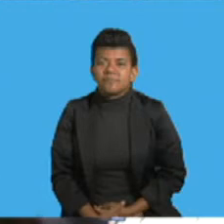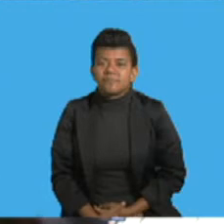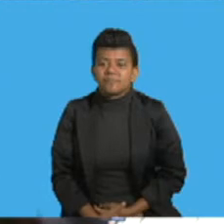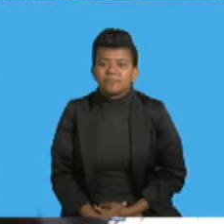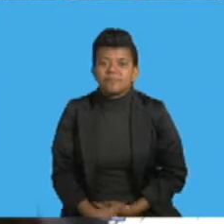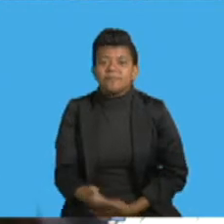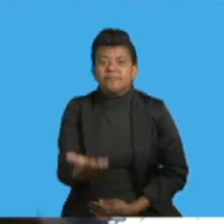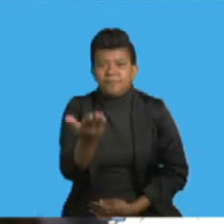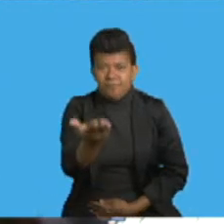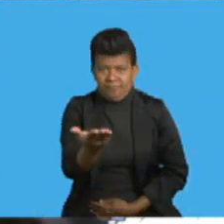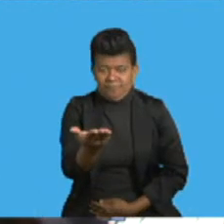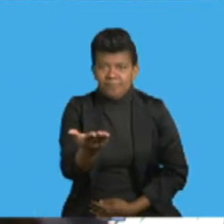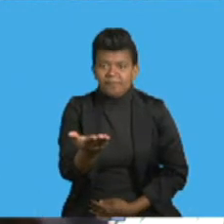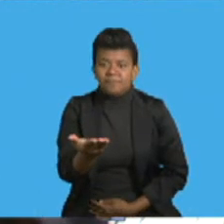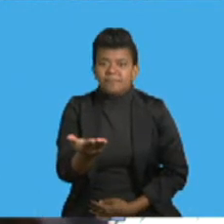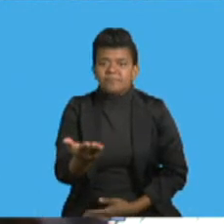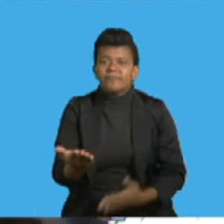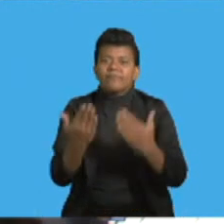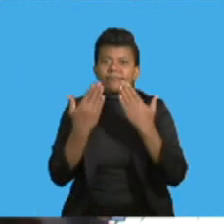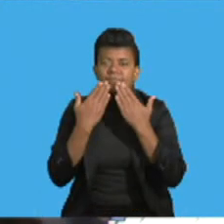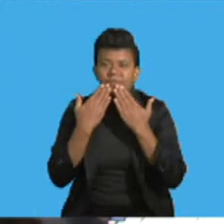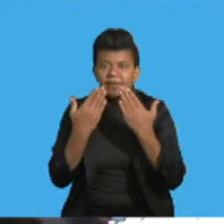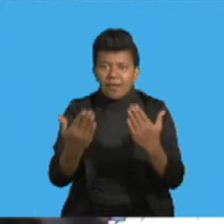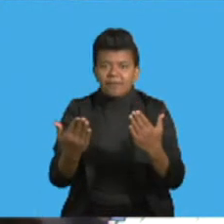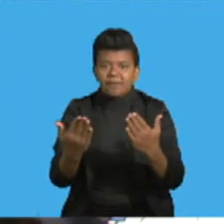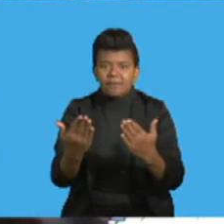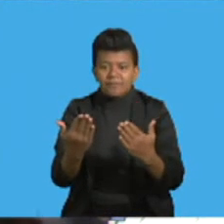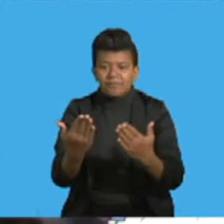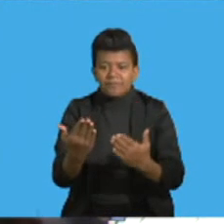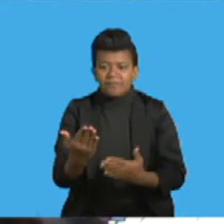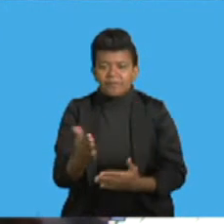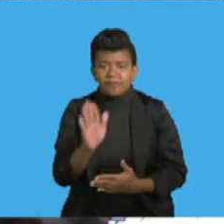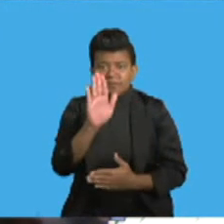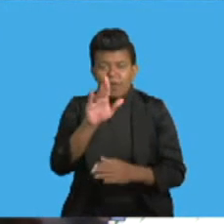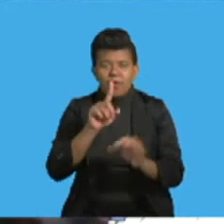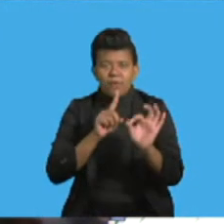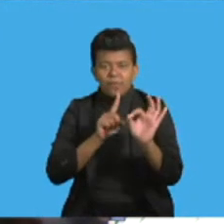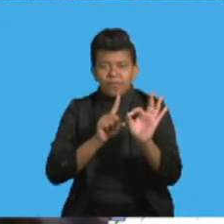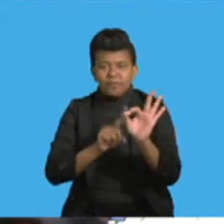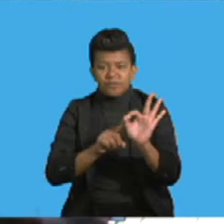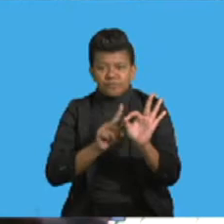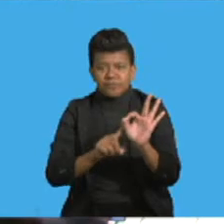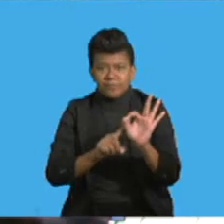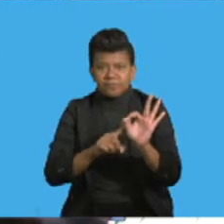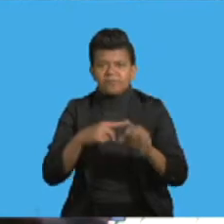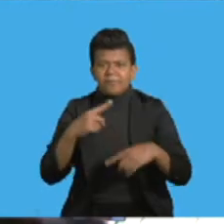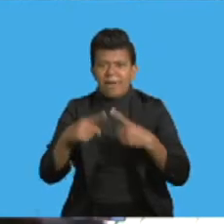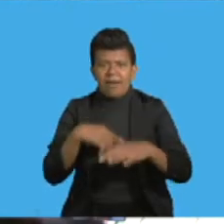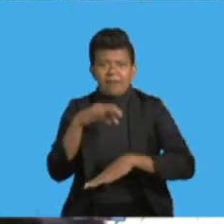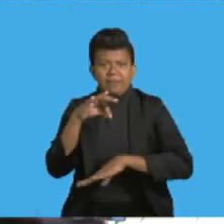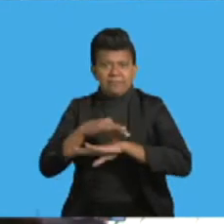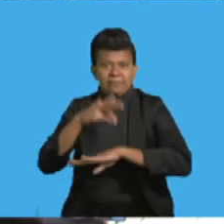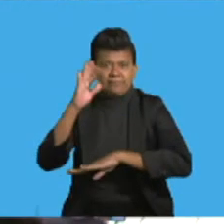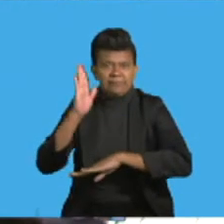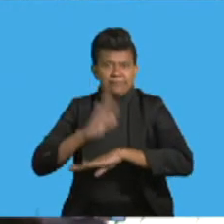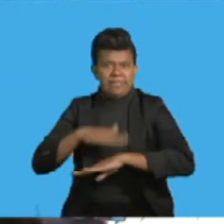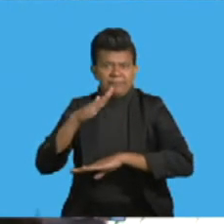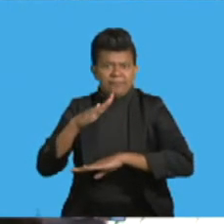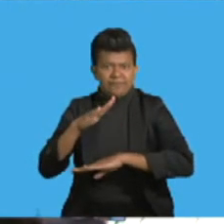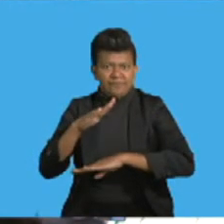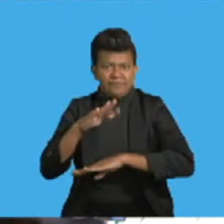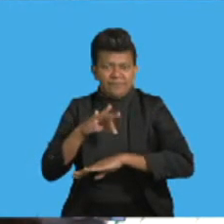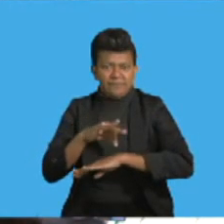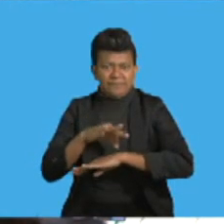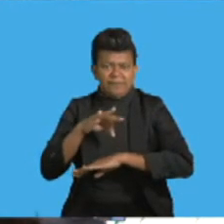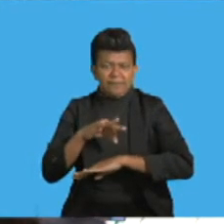Thank you, Honourable Speaker, and I thank the Honourable Member for the question on the leptospirosis outbreak. Honourable Speaker, the Ministry of Health